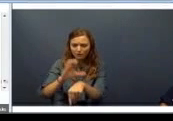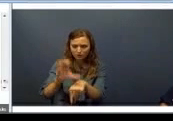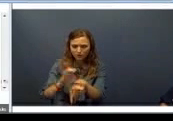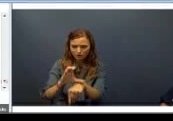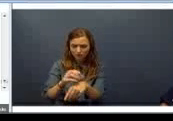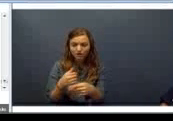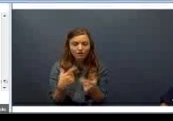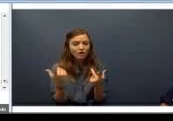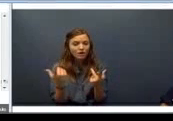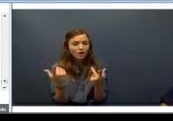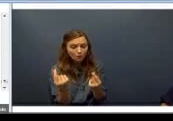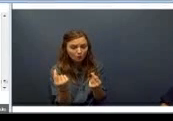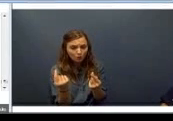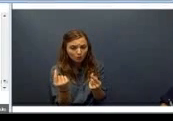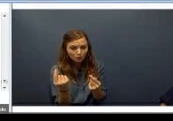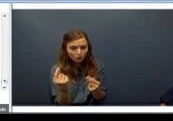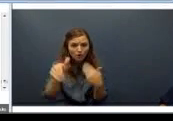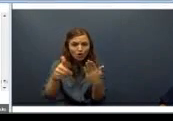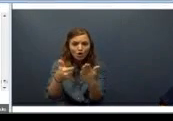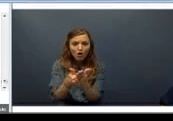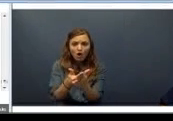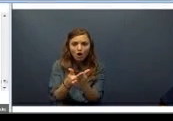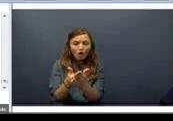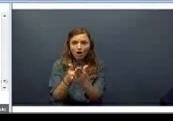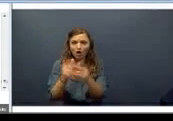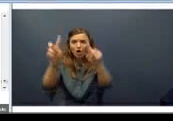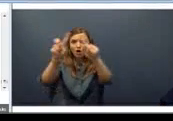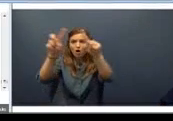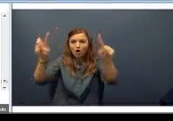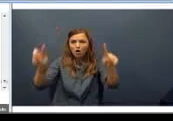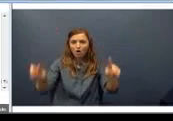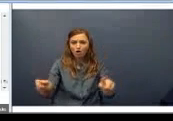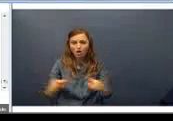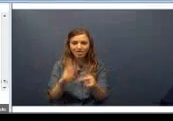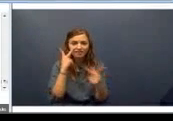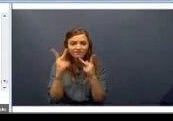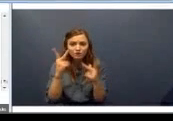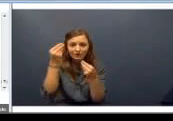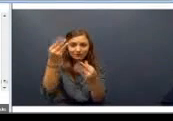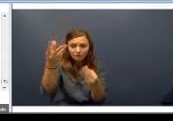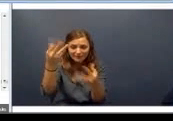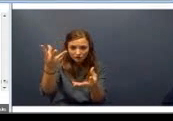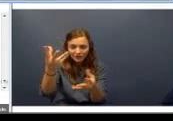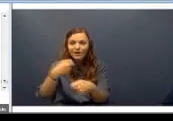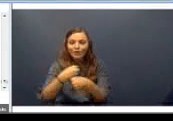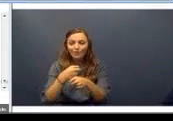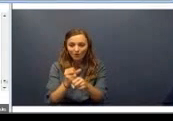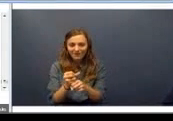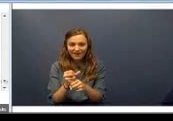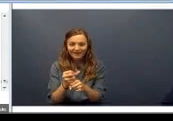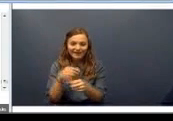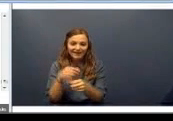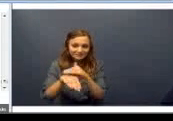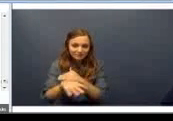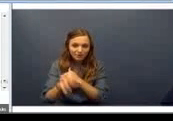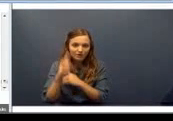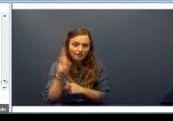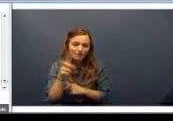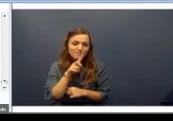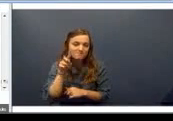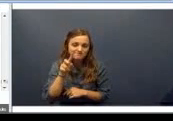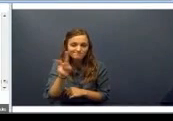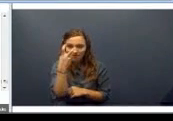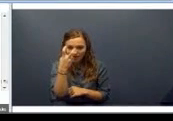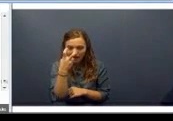on your computer that will output the contents of your screen in an accessible